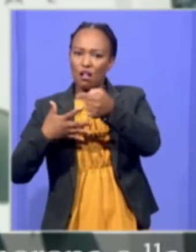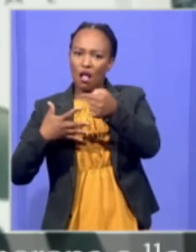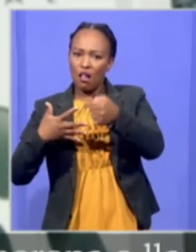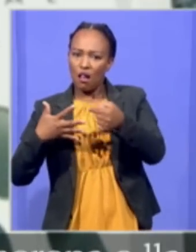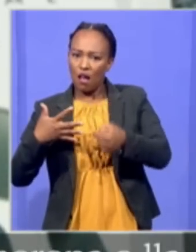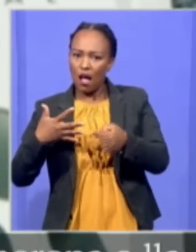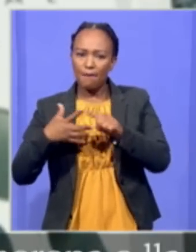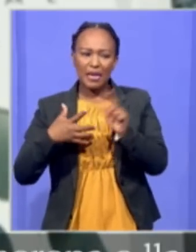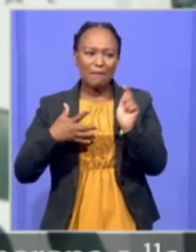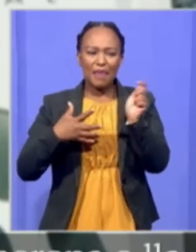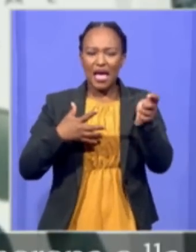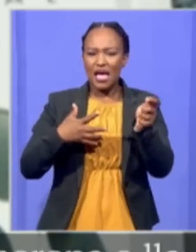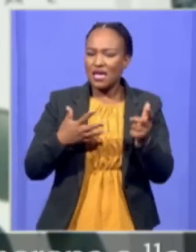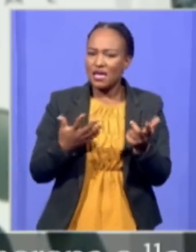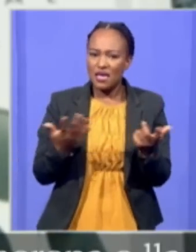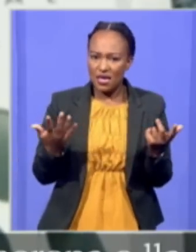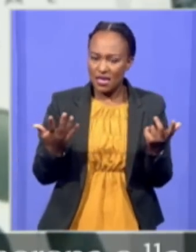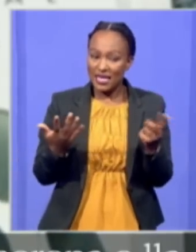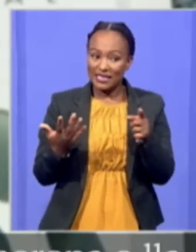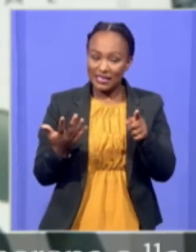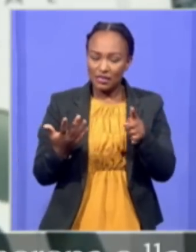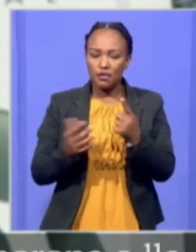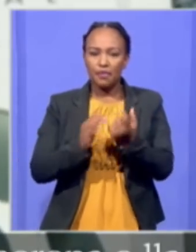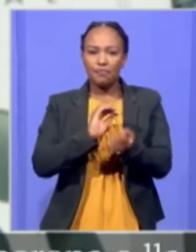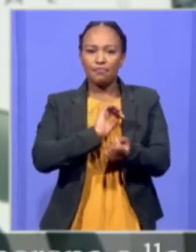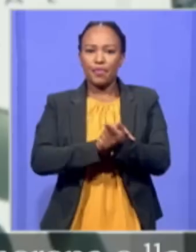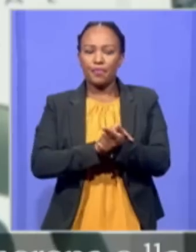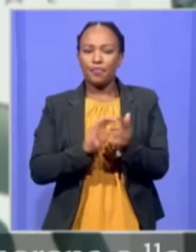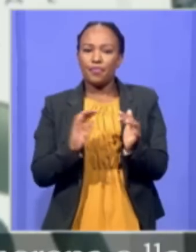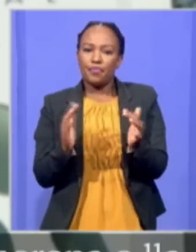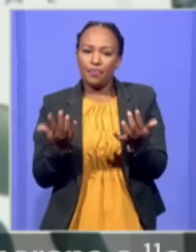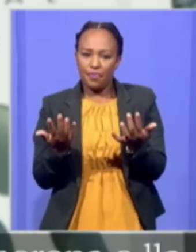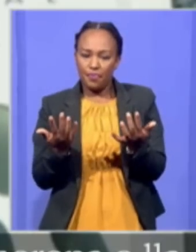fees. And of course, what it does is it